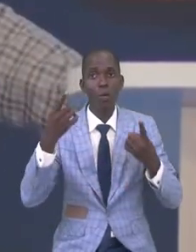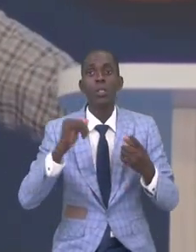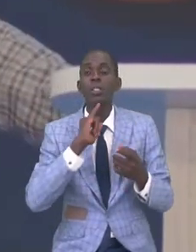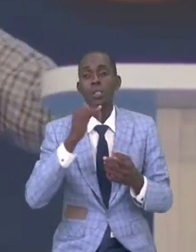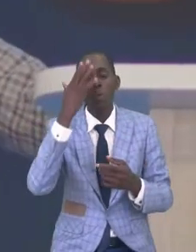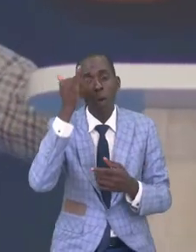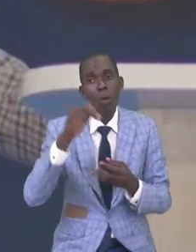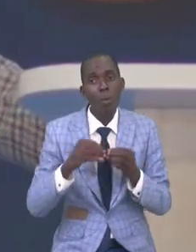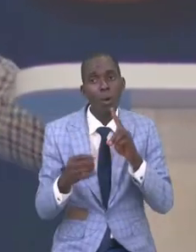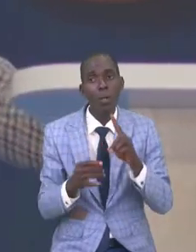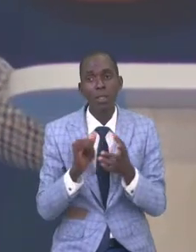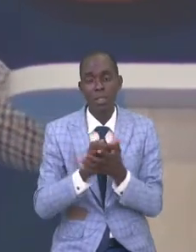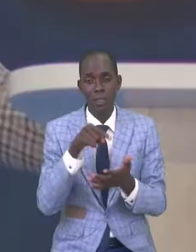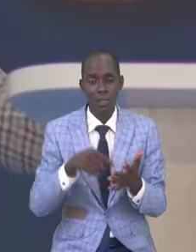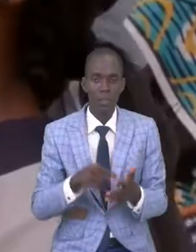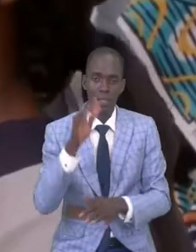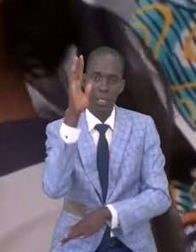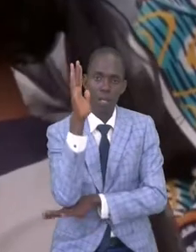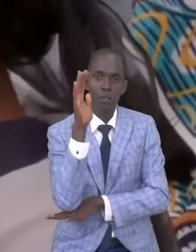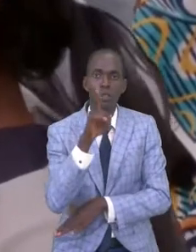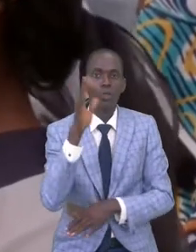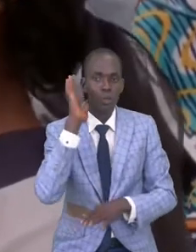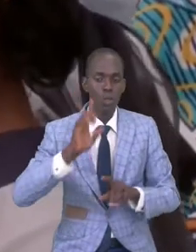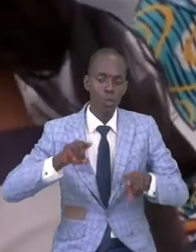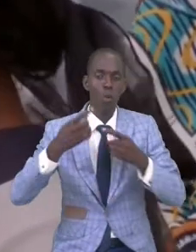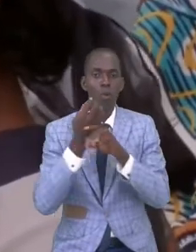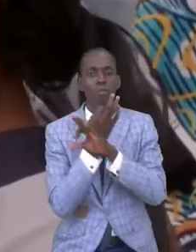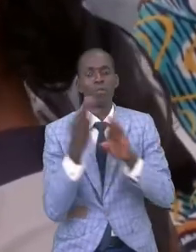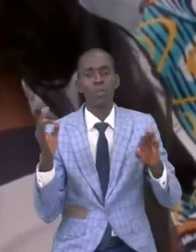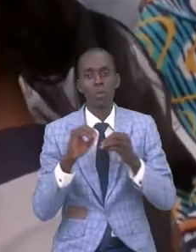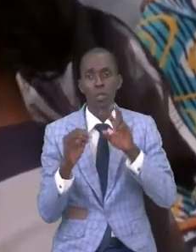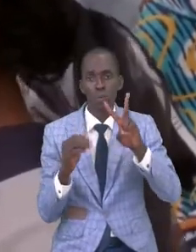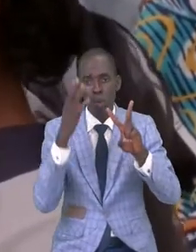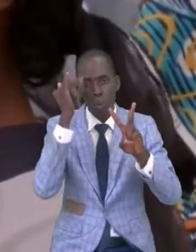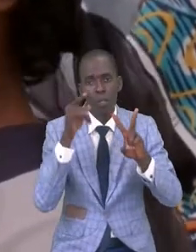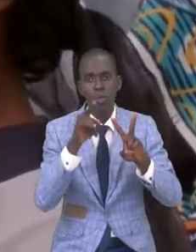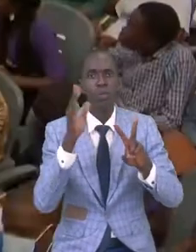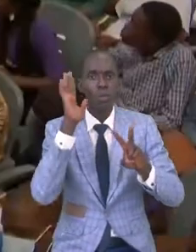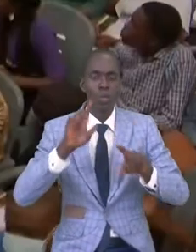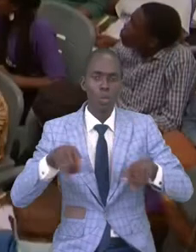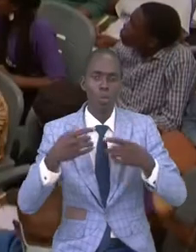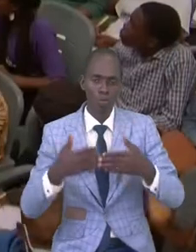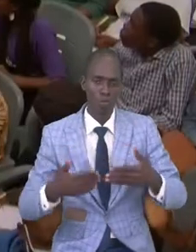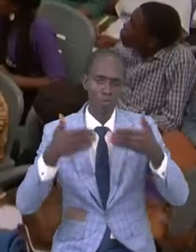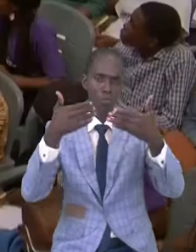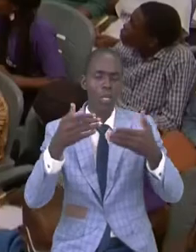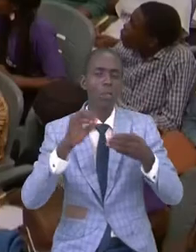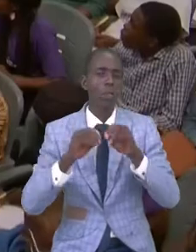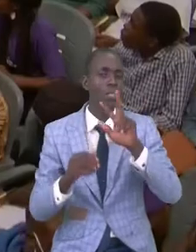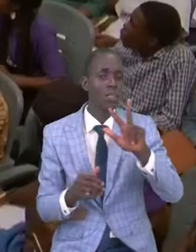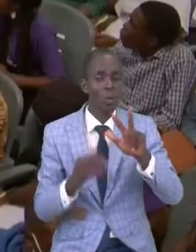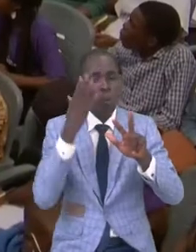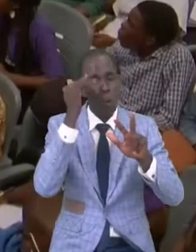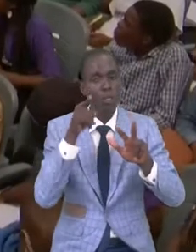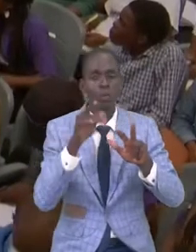afternoon, you go free. Number two, you go forward. Number three,